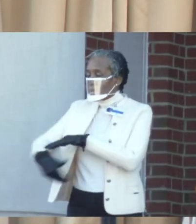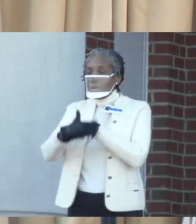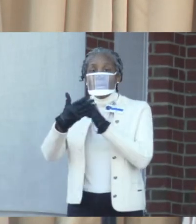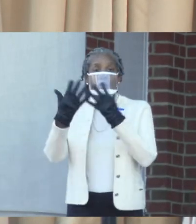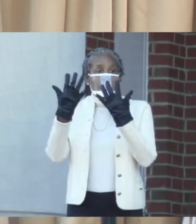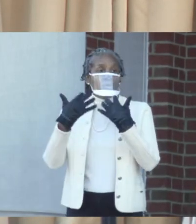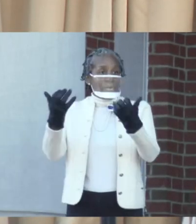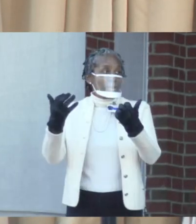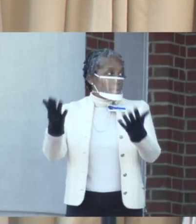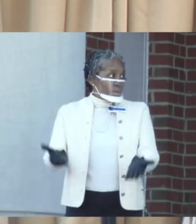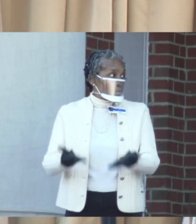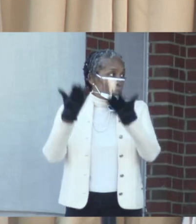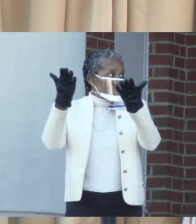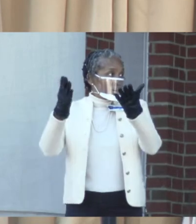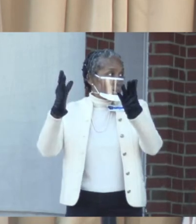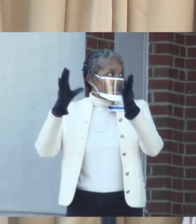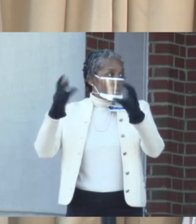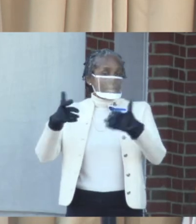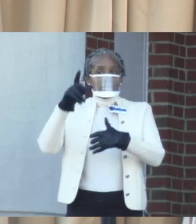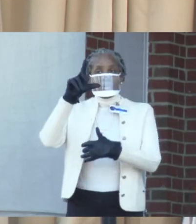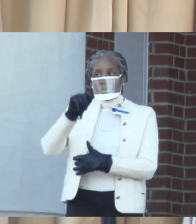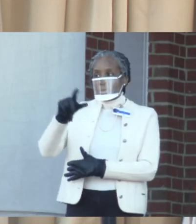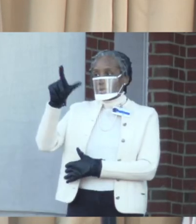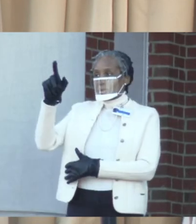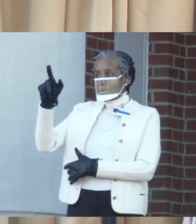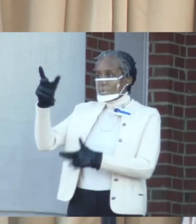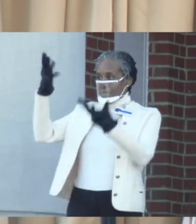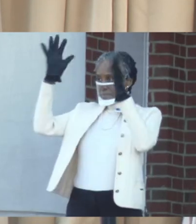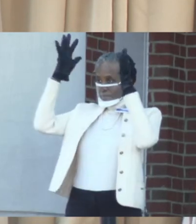I now present to you the class of 2021.